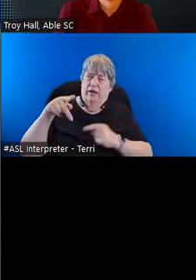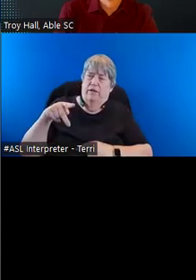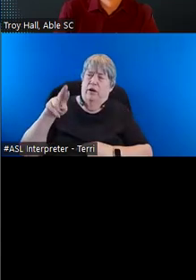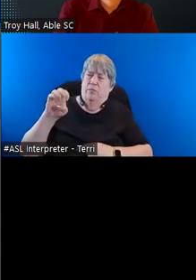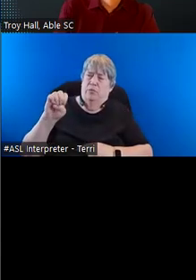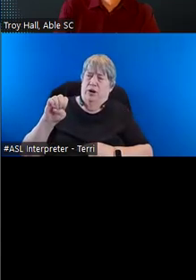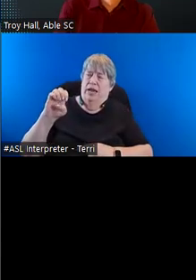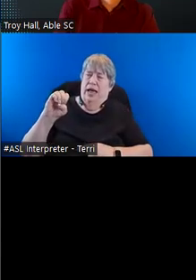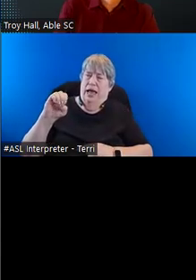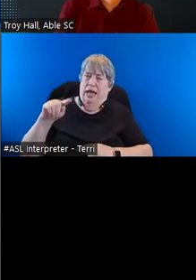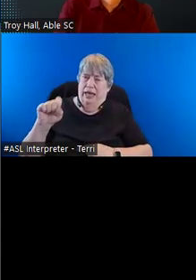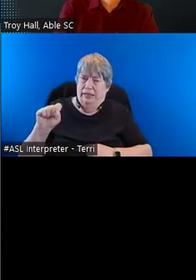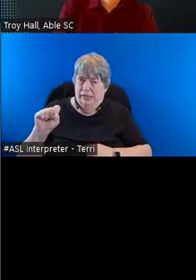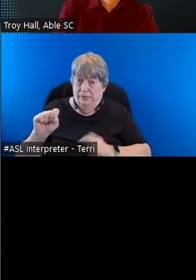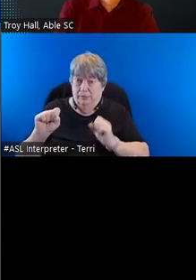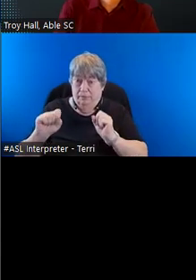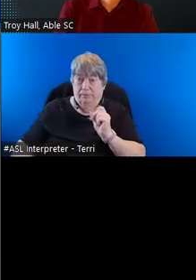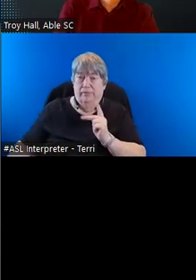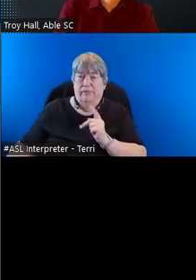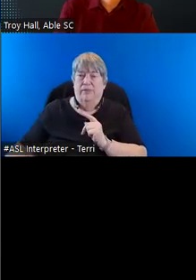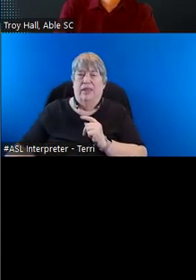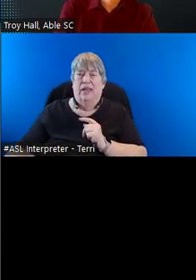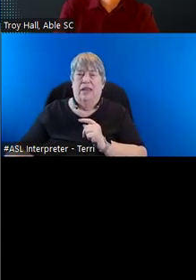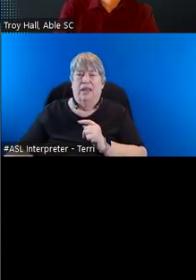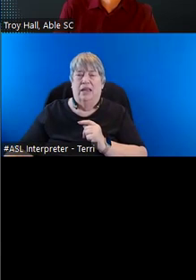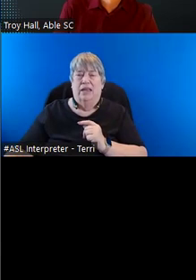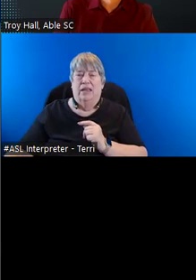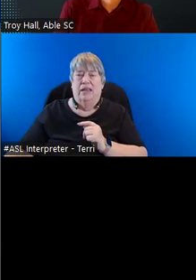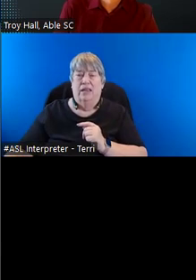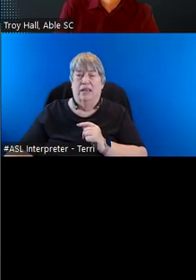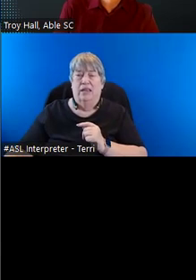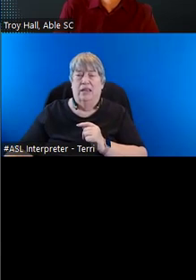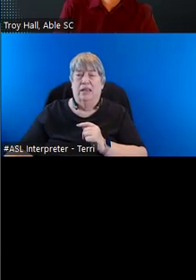services. So the Rehab Act of 1973,